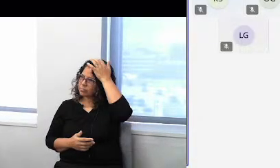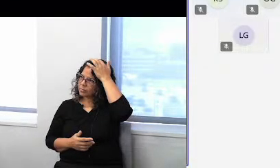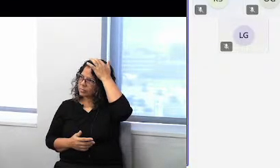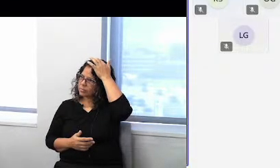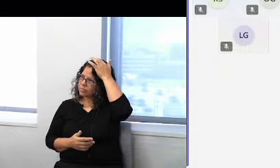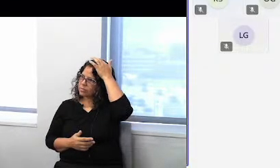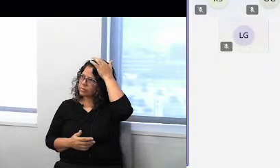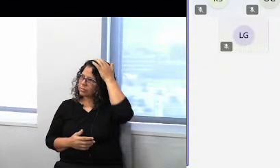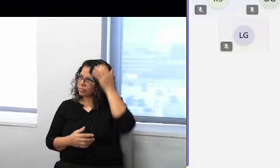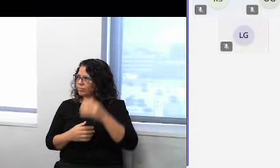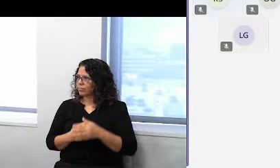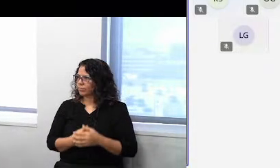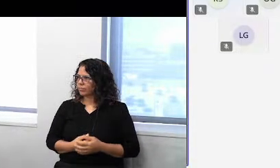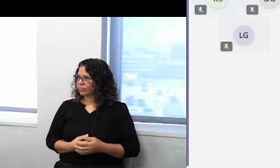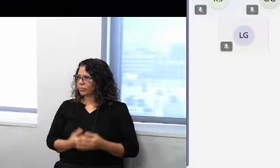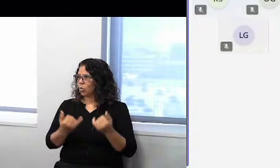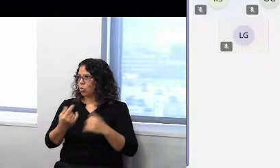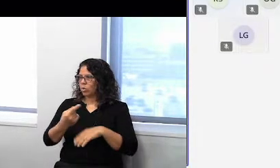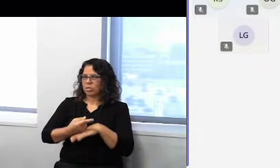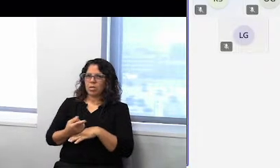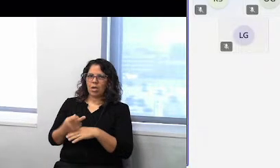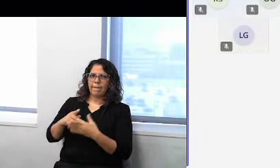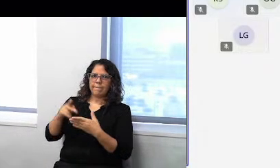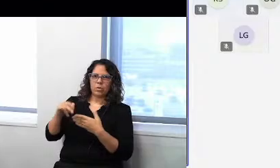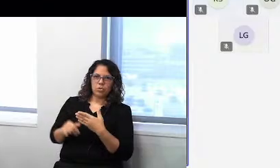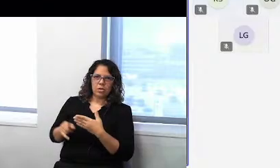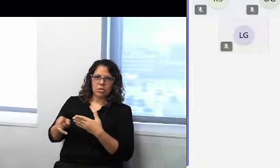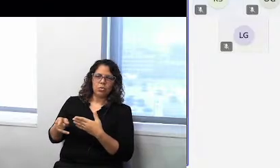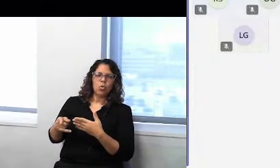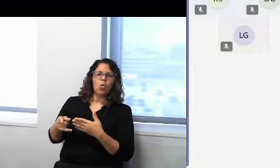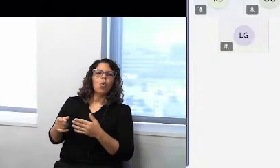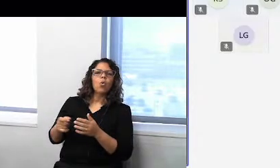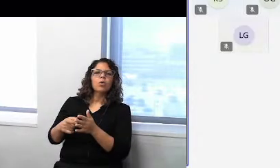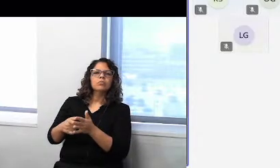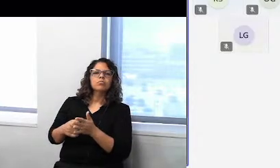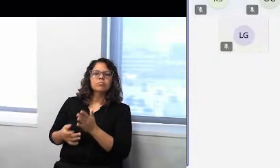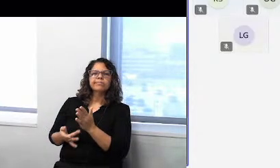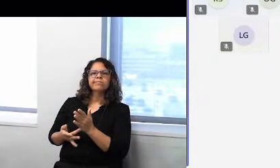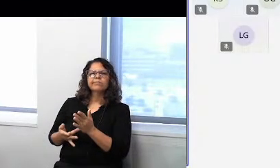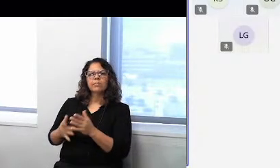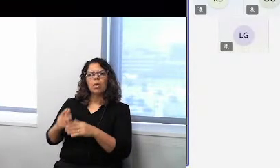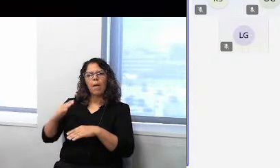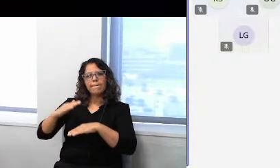NTR requirements, they basically have